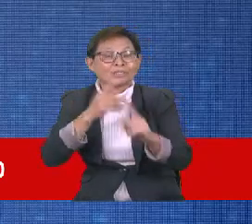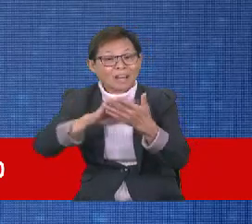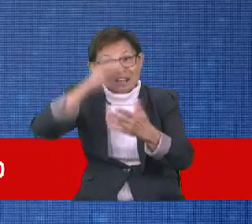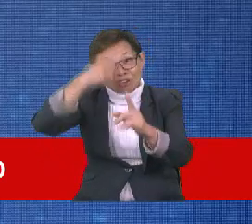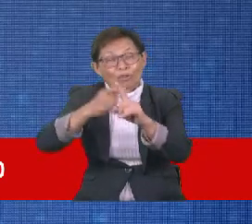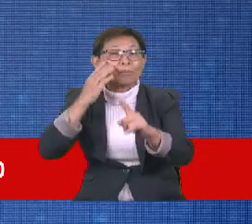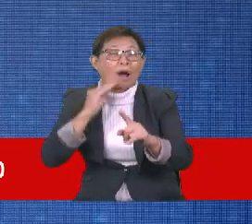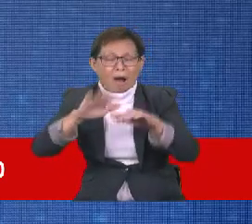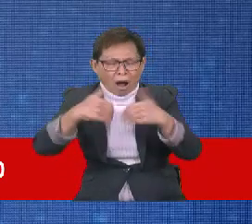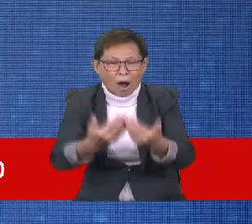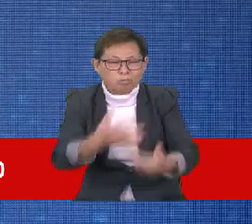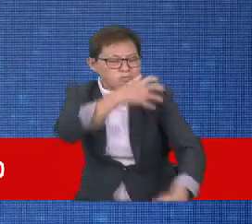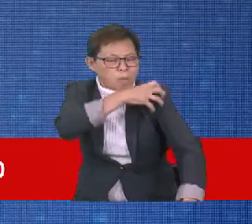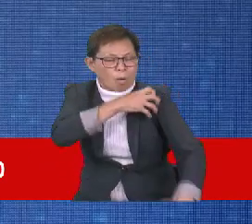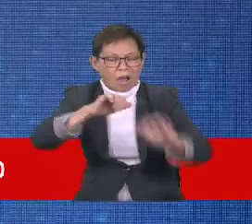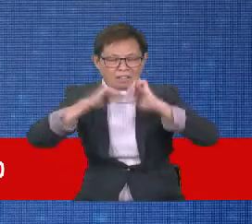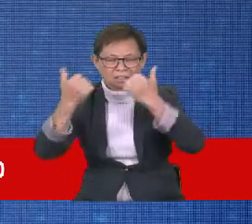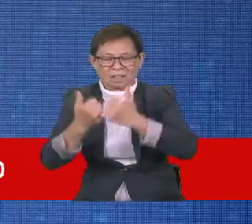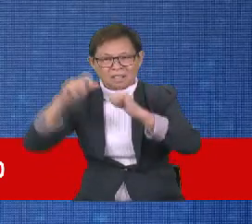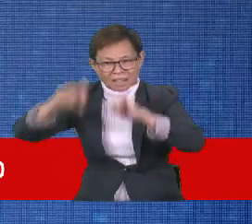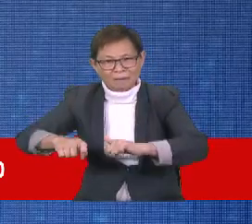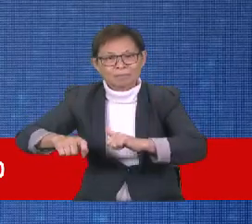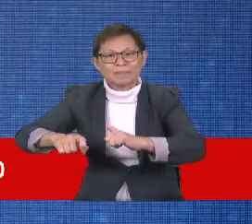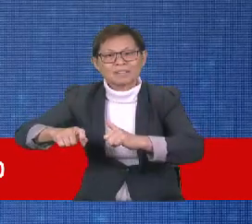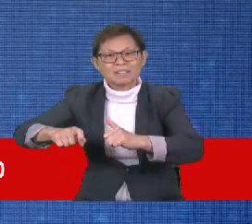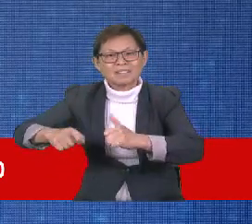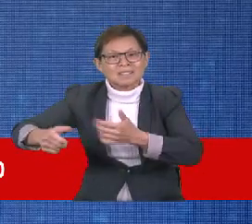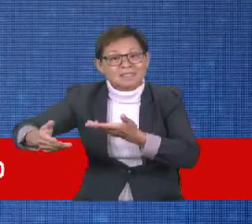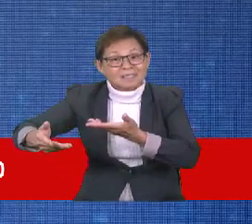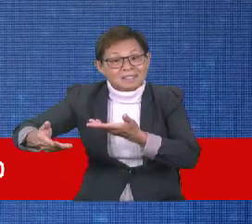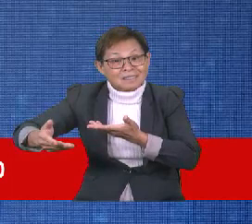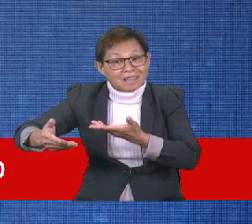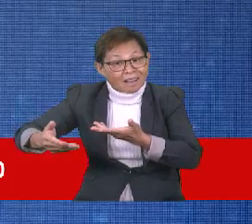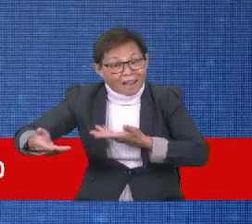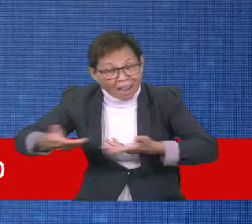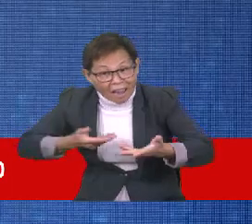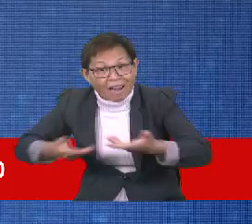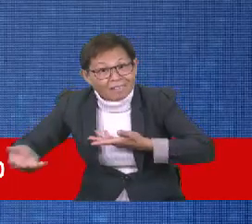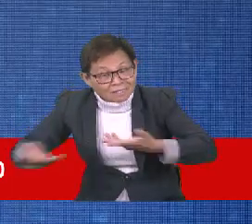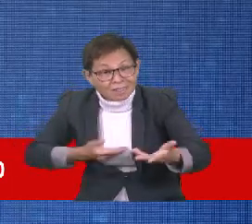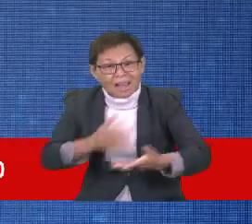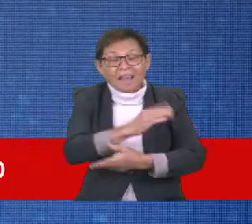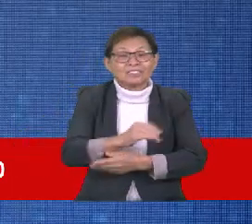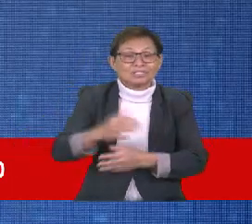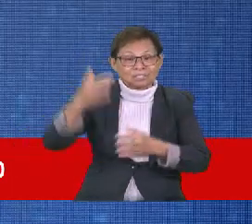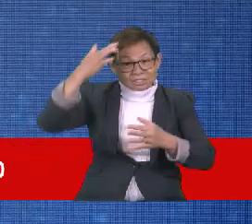how the enforcement agencies can be compromised, how even the judiciary can